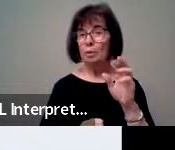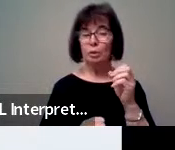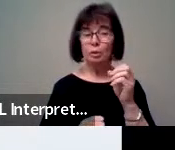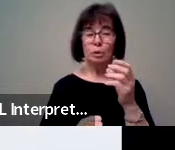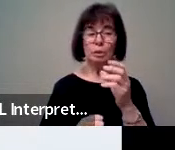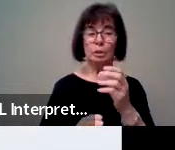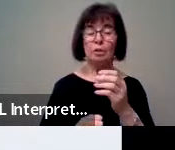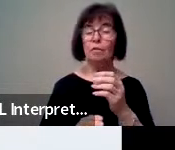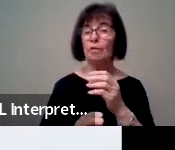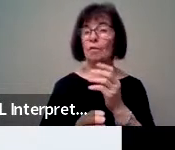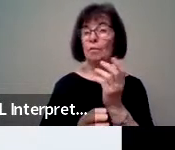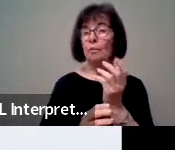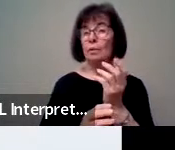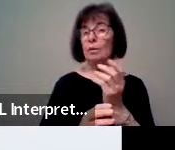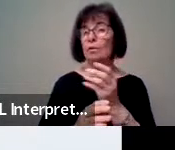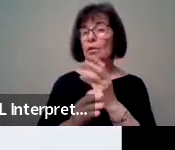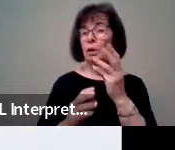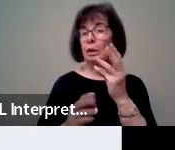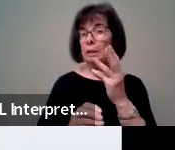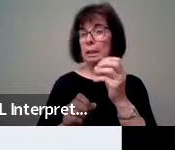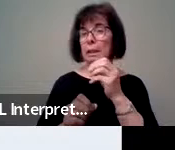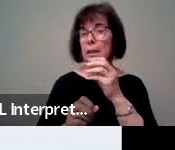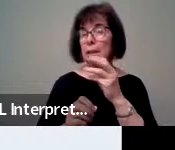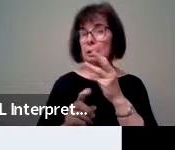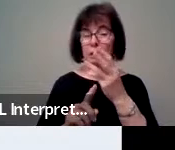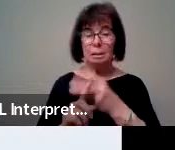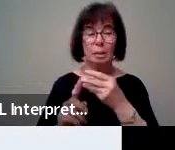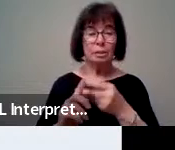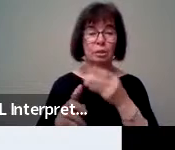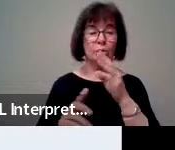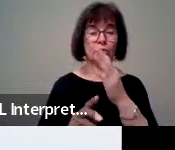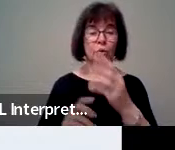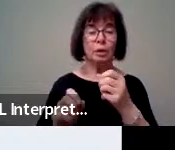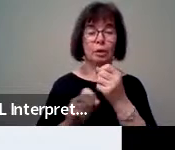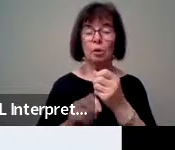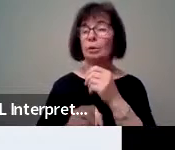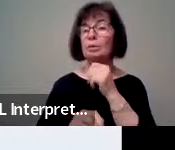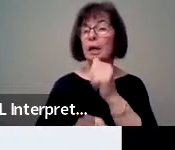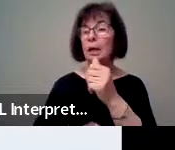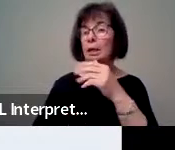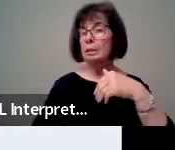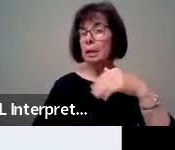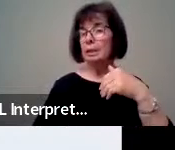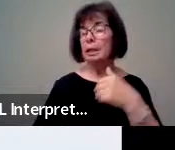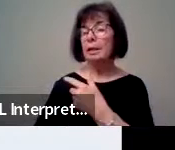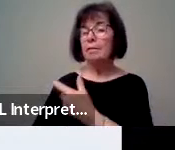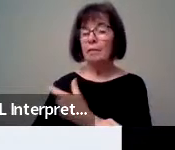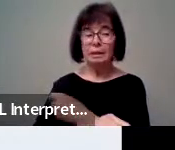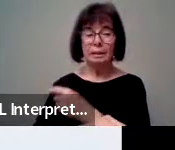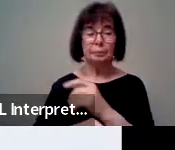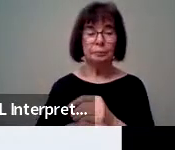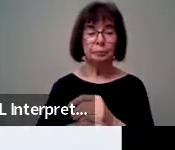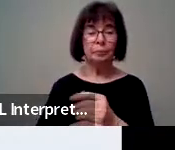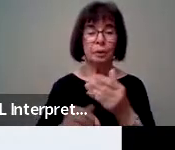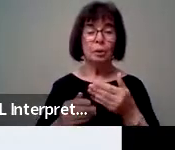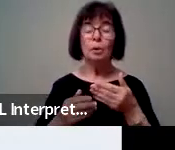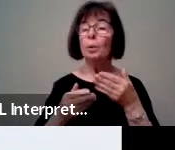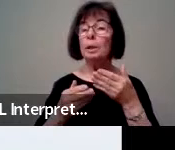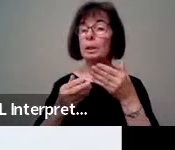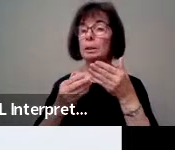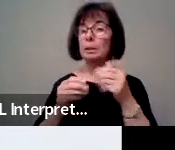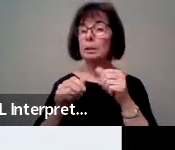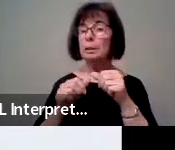vaccines to our unvaccinated residents. We continue to provide outreach to our pediatric providers. And right now we're actually working with